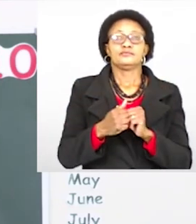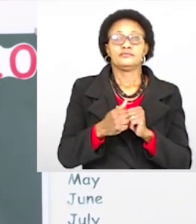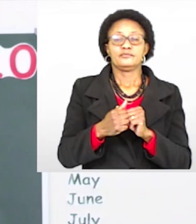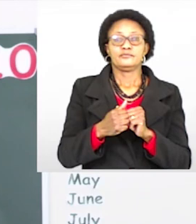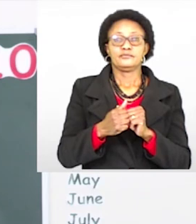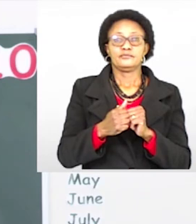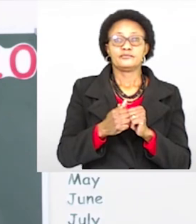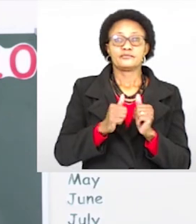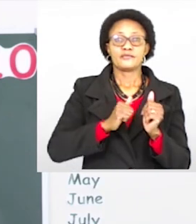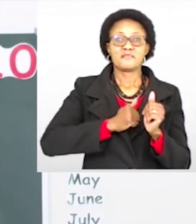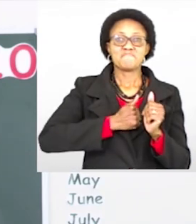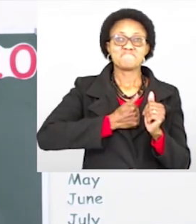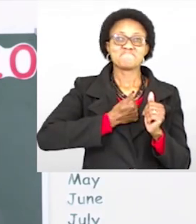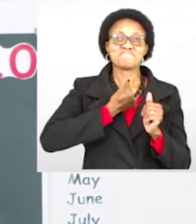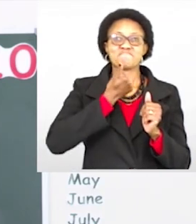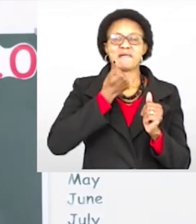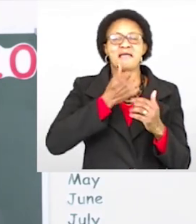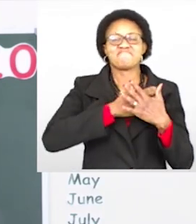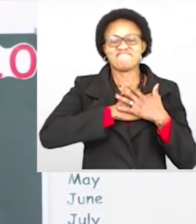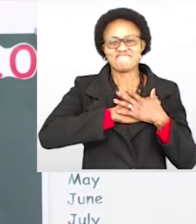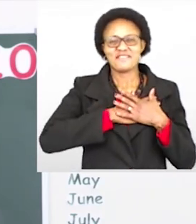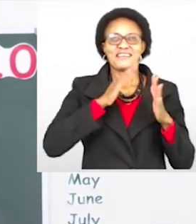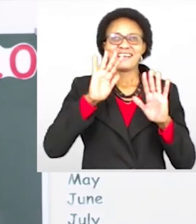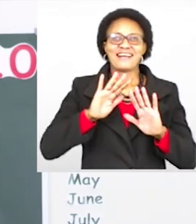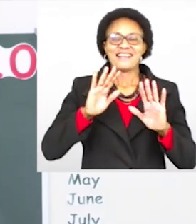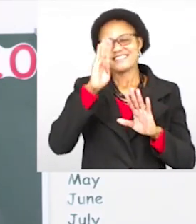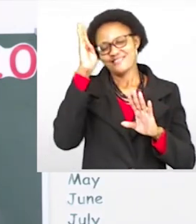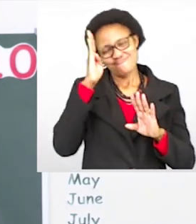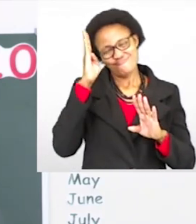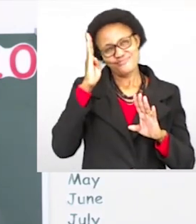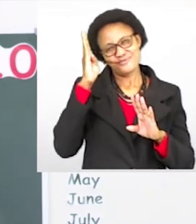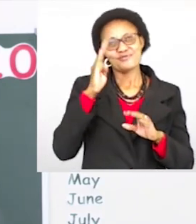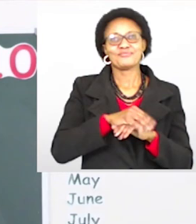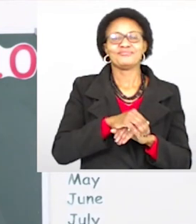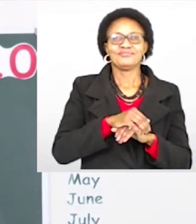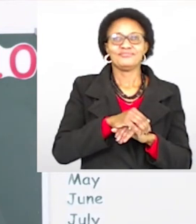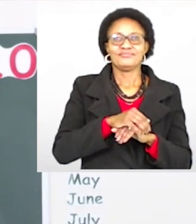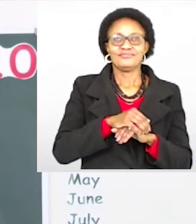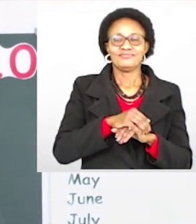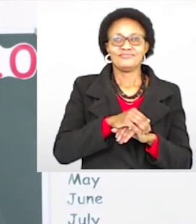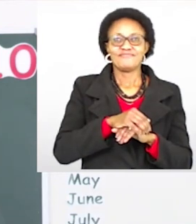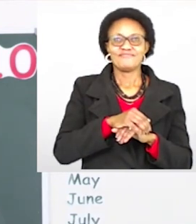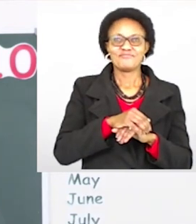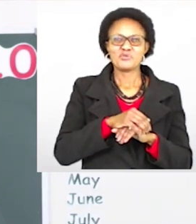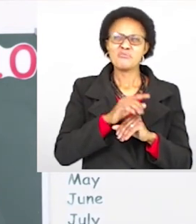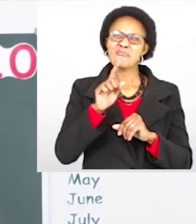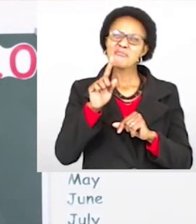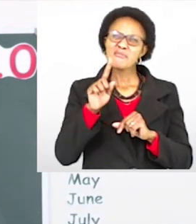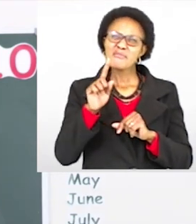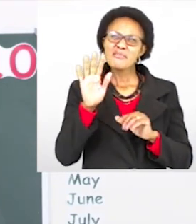My favorite color, by the way, is the color blue. Let's ask our friend what her favorite color